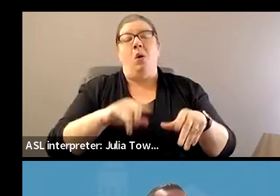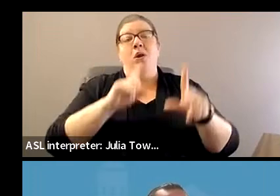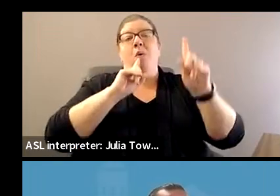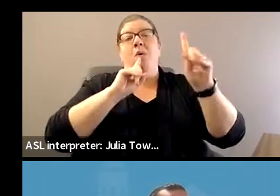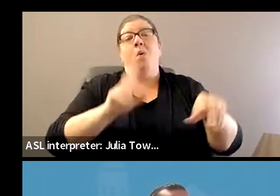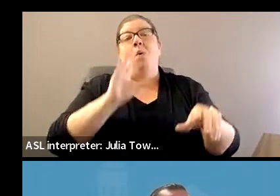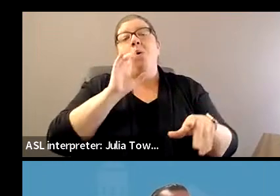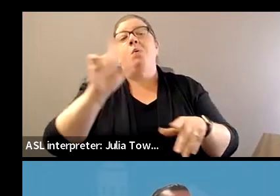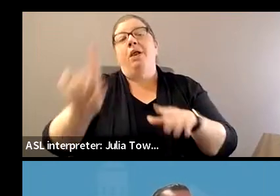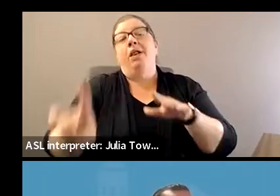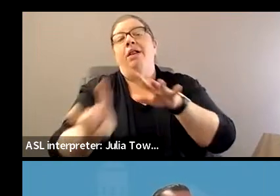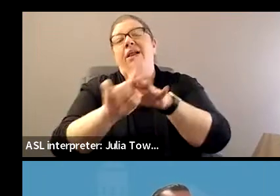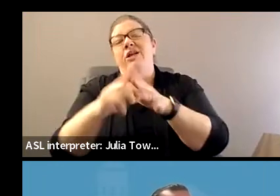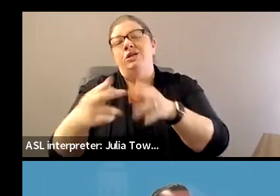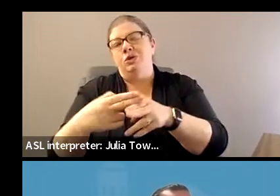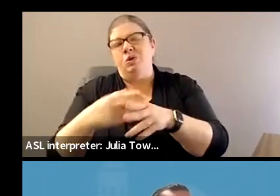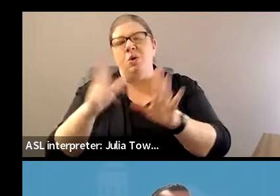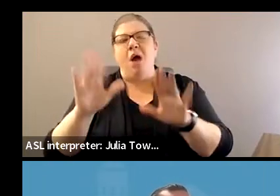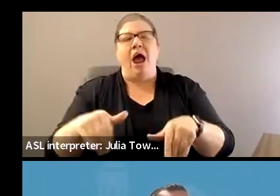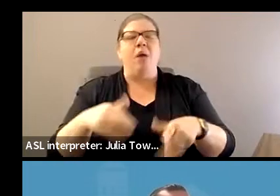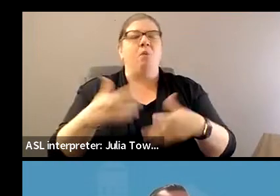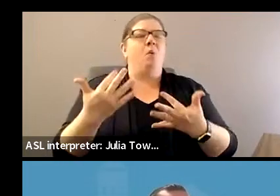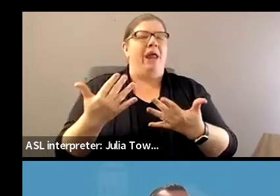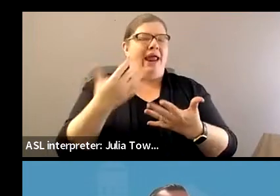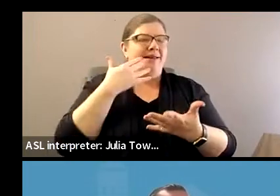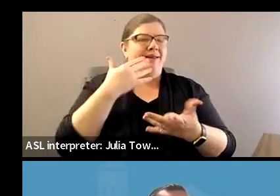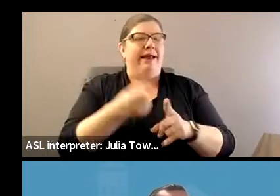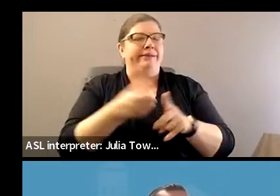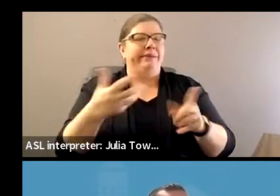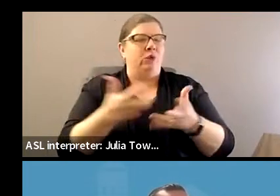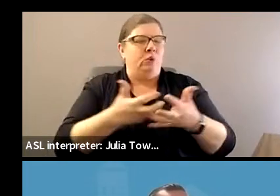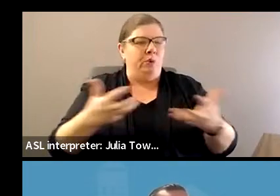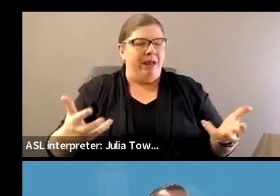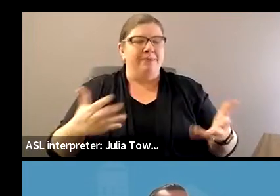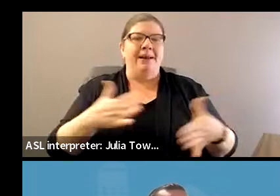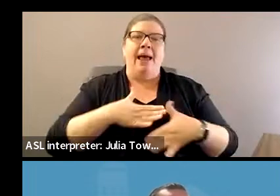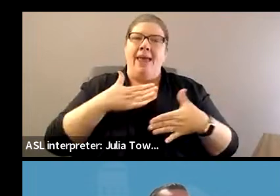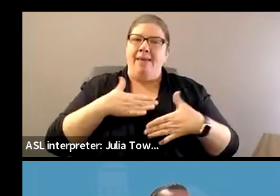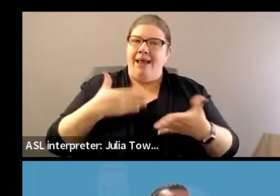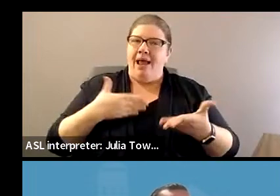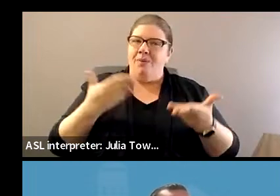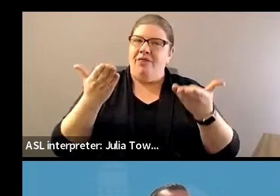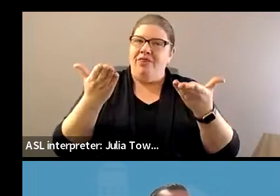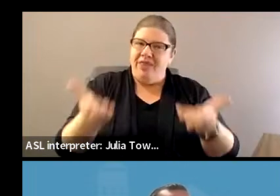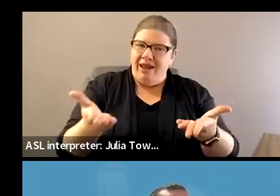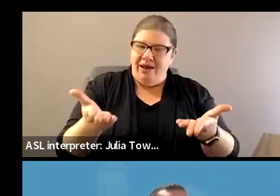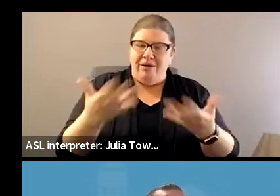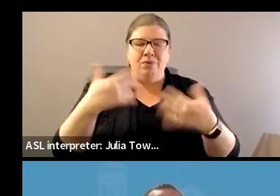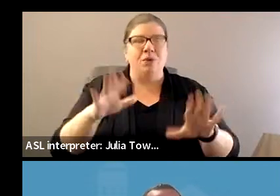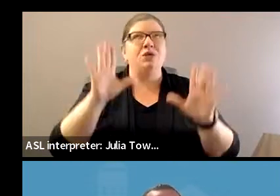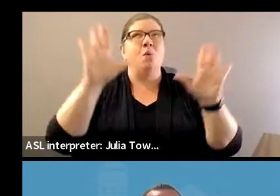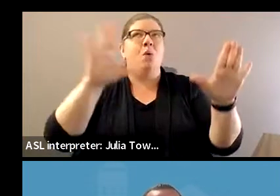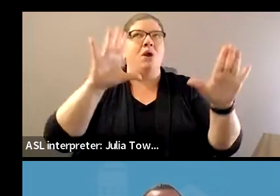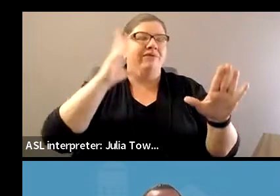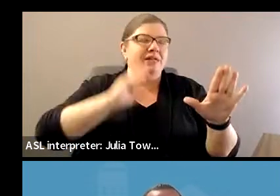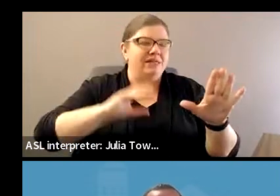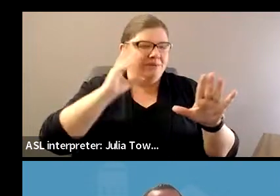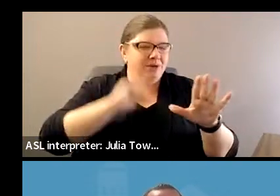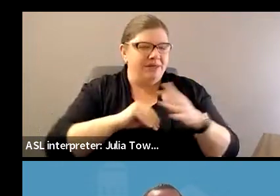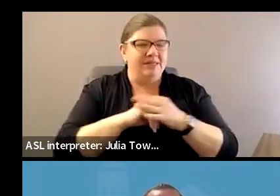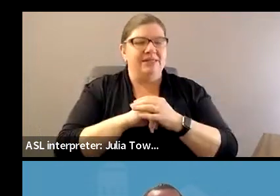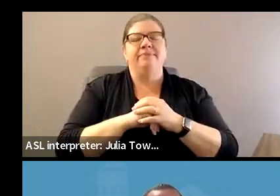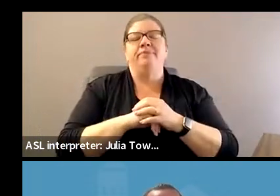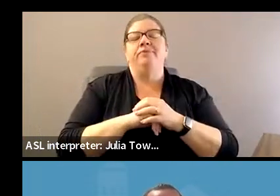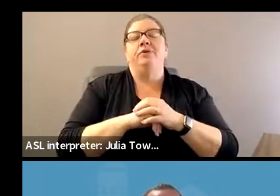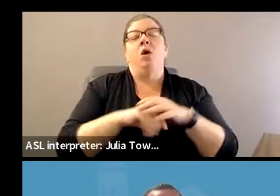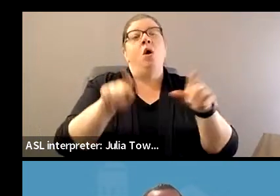won't go too much into it. However, I'm very happy that I was there, and it was an excellent experience. And